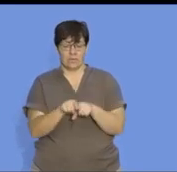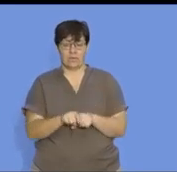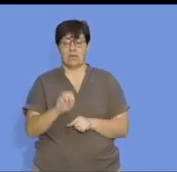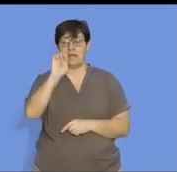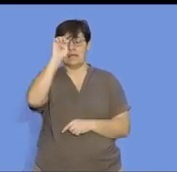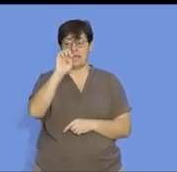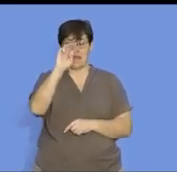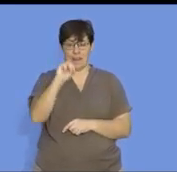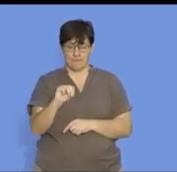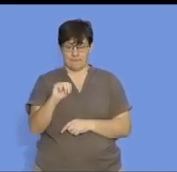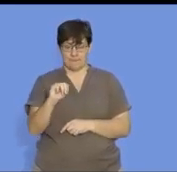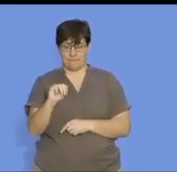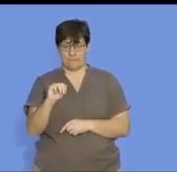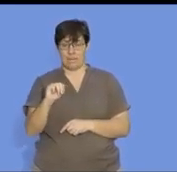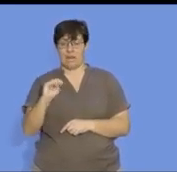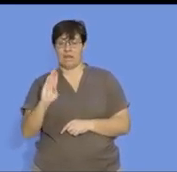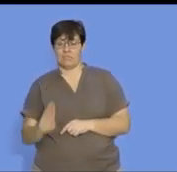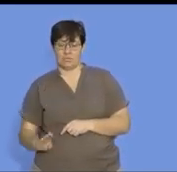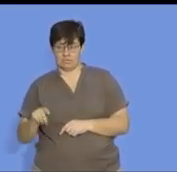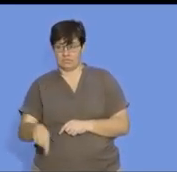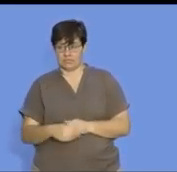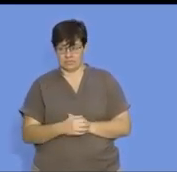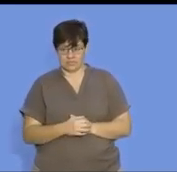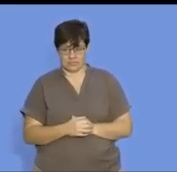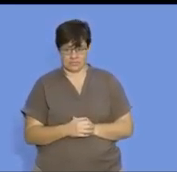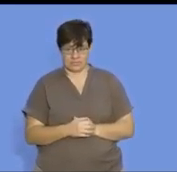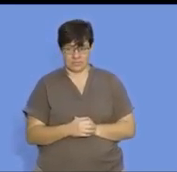the mechanical energy at the bottom.